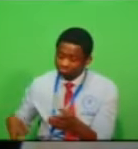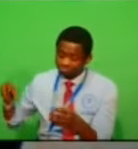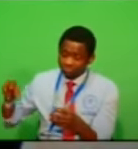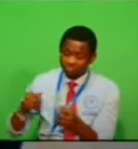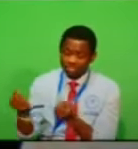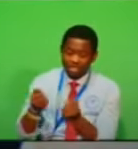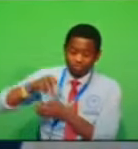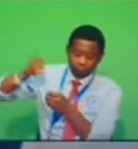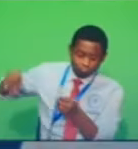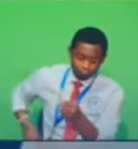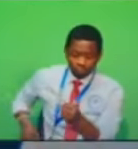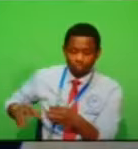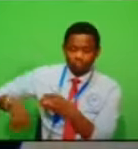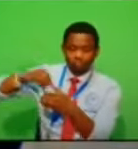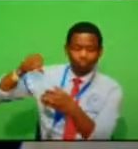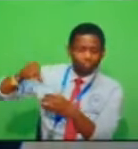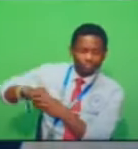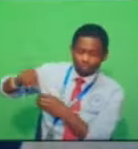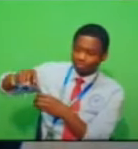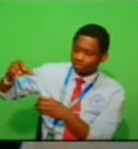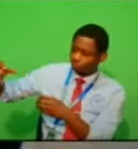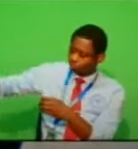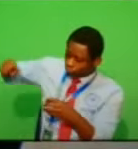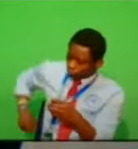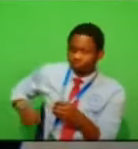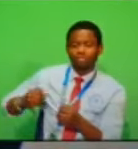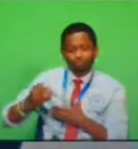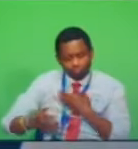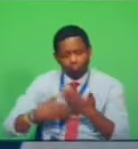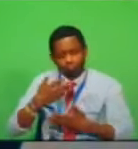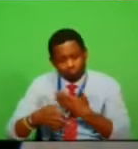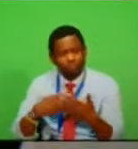stressful it is to be a presiding elder. And then my boss sends me,